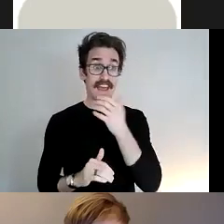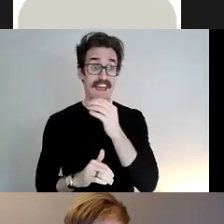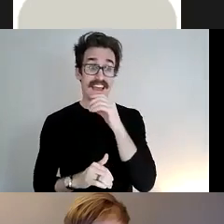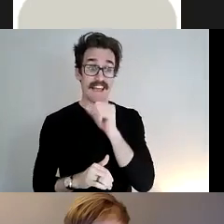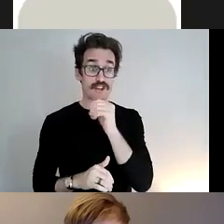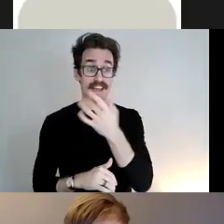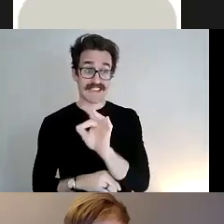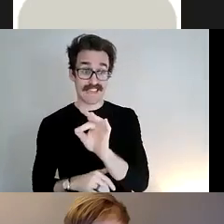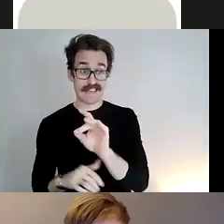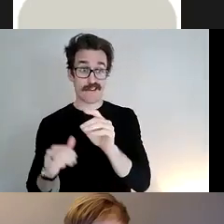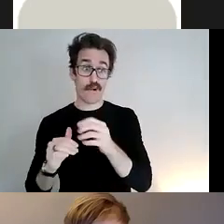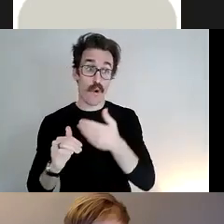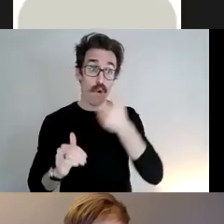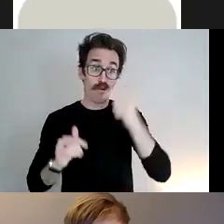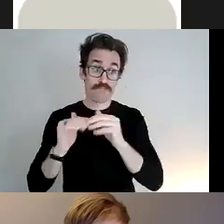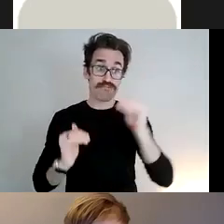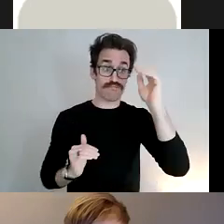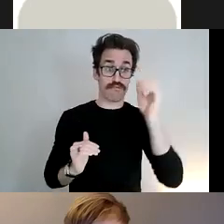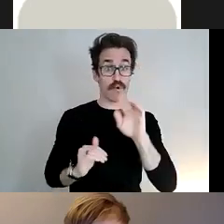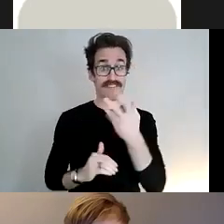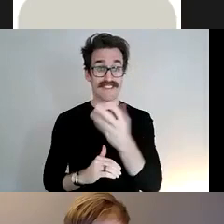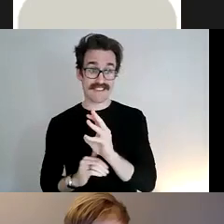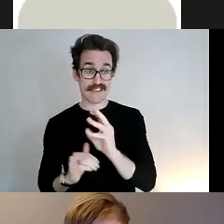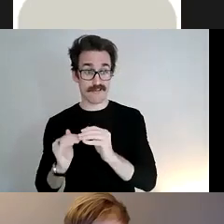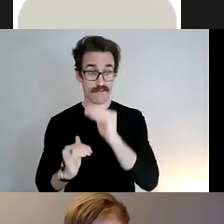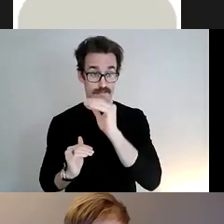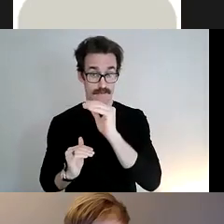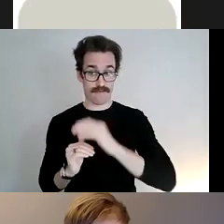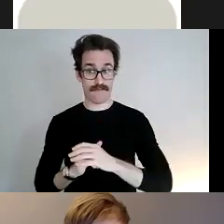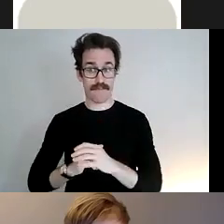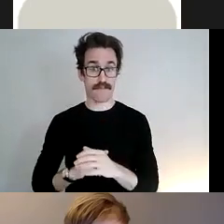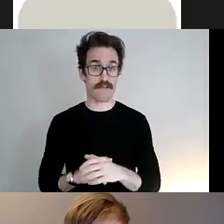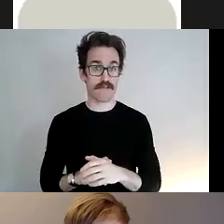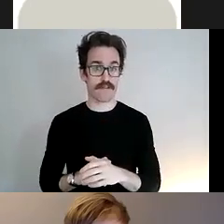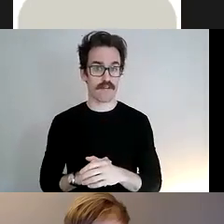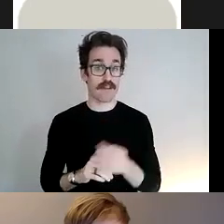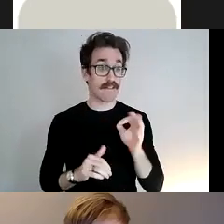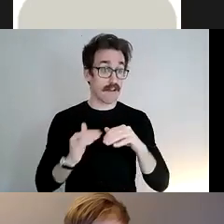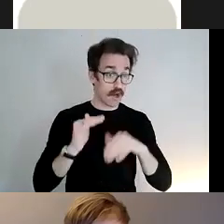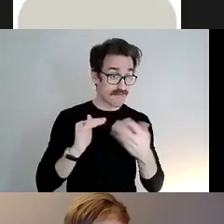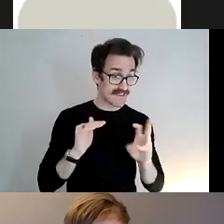and older for personal care, because we can't get authority for them under those ages.